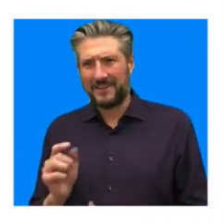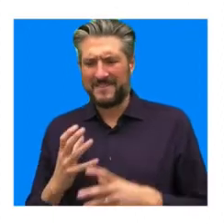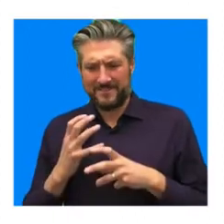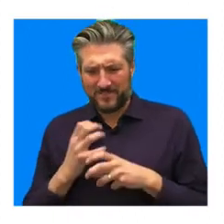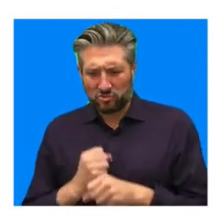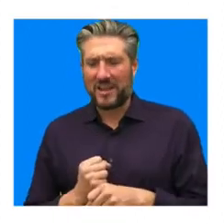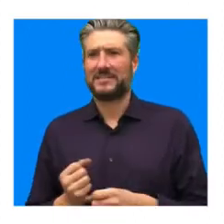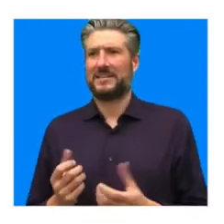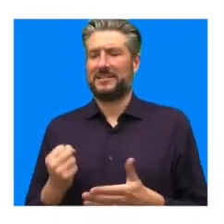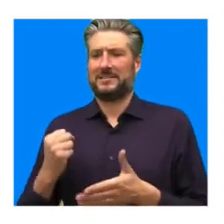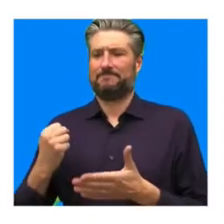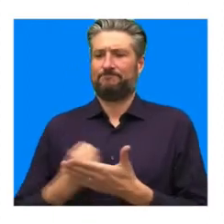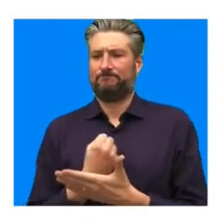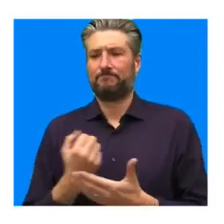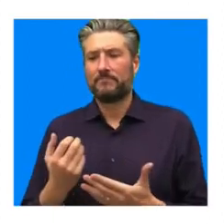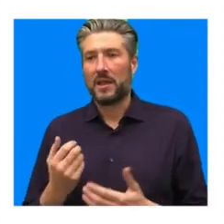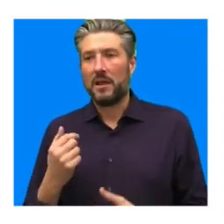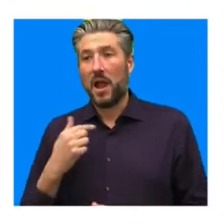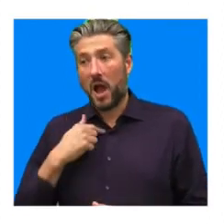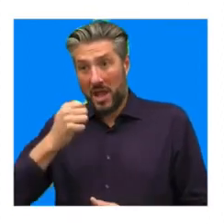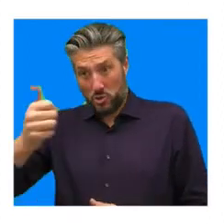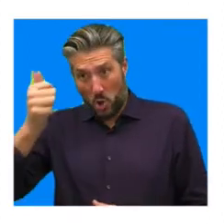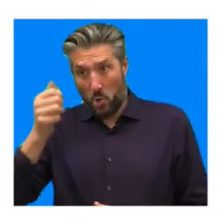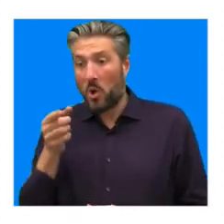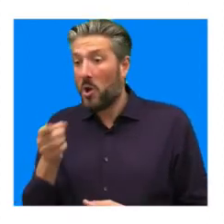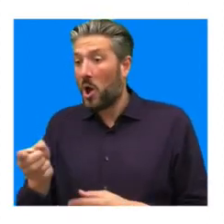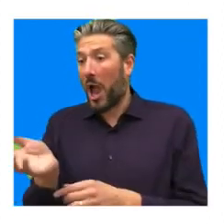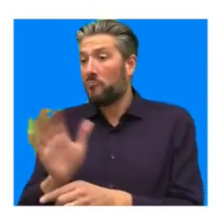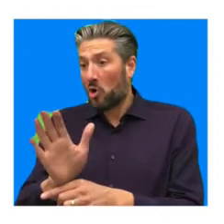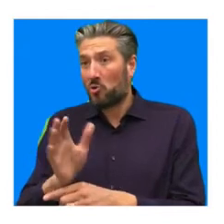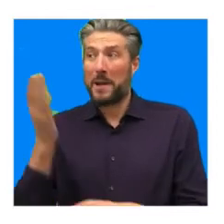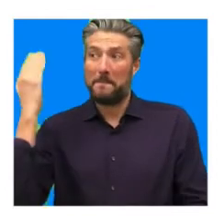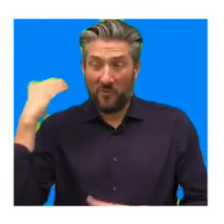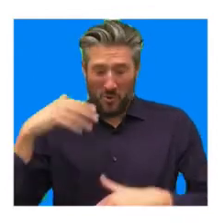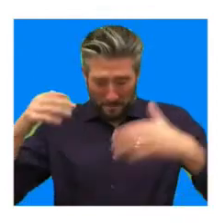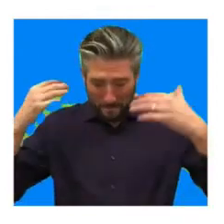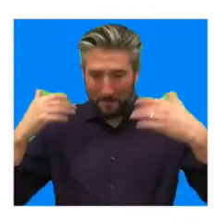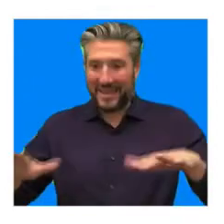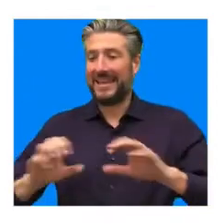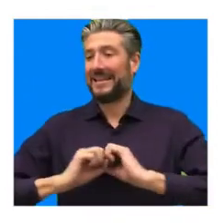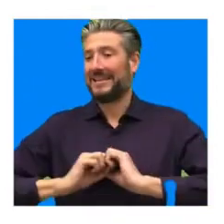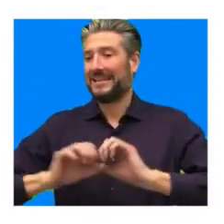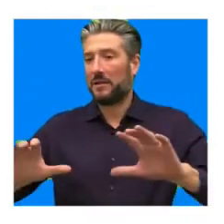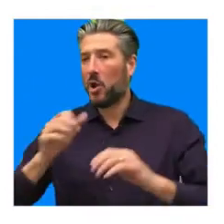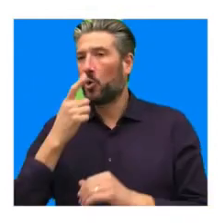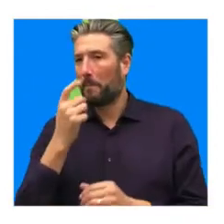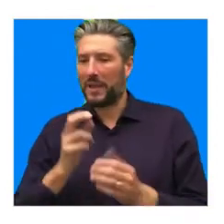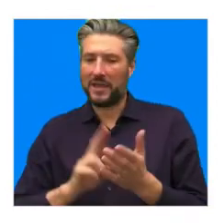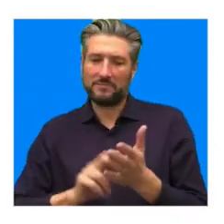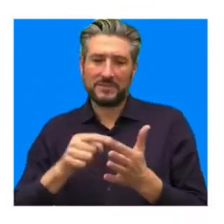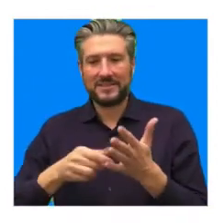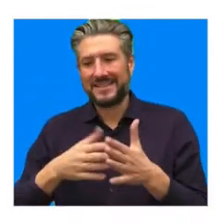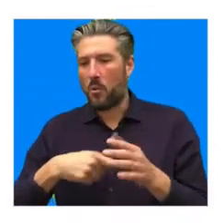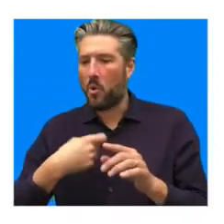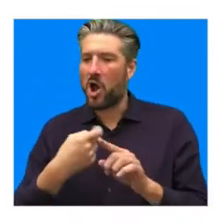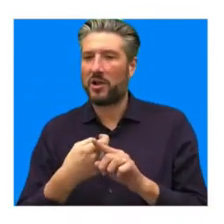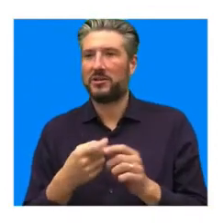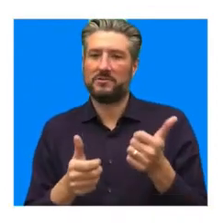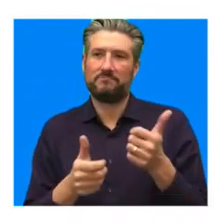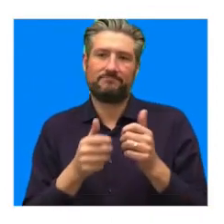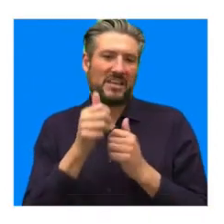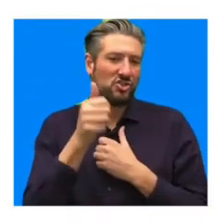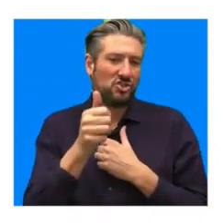because I'm in a situation where a show has been on a channel, be a network channel, and then it's available